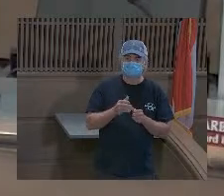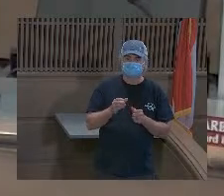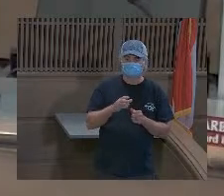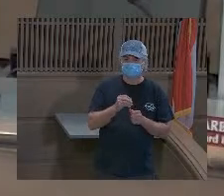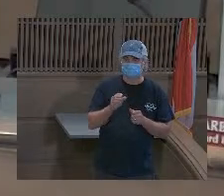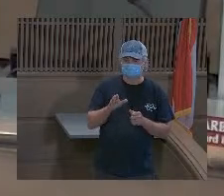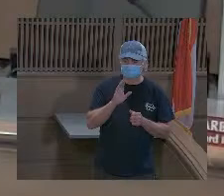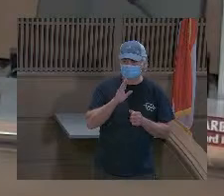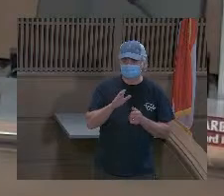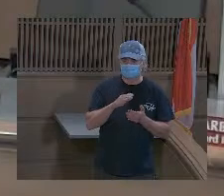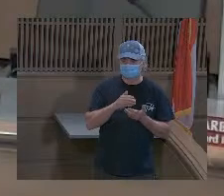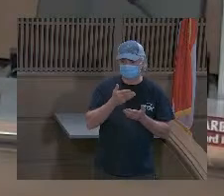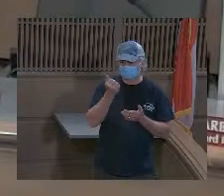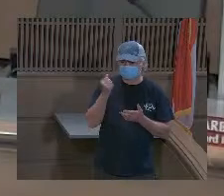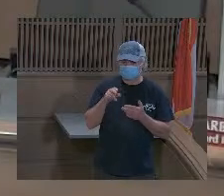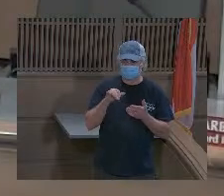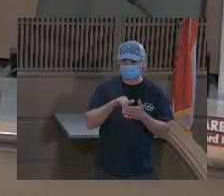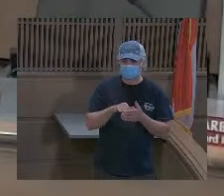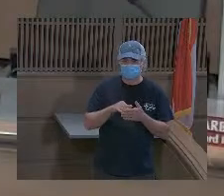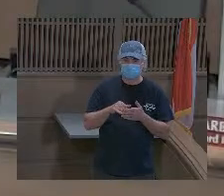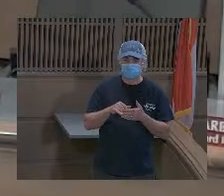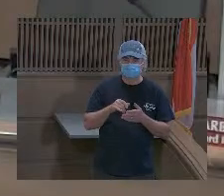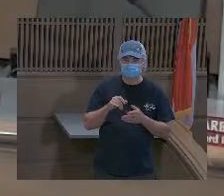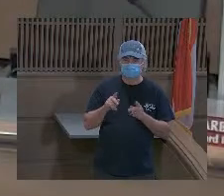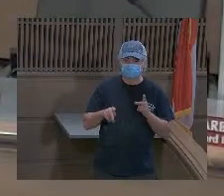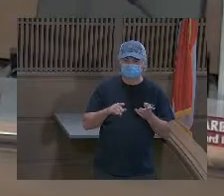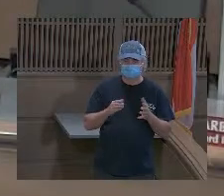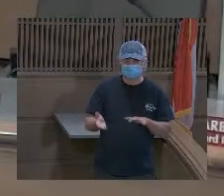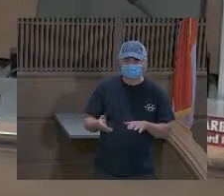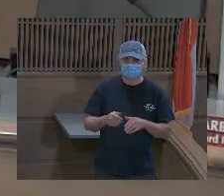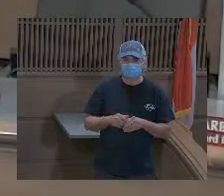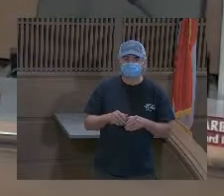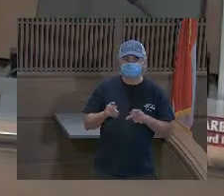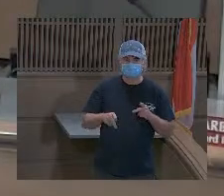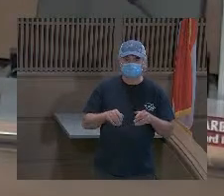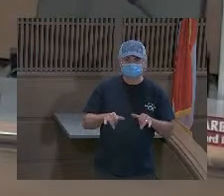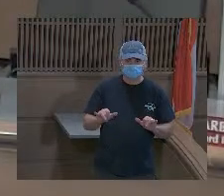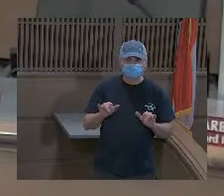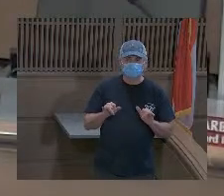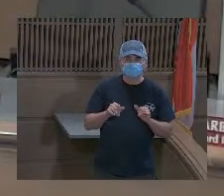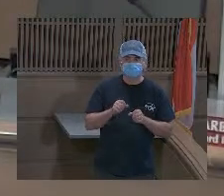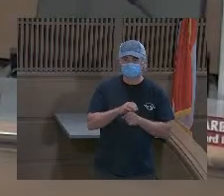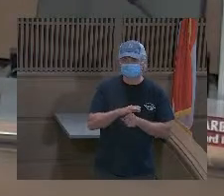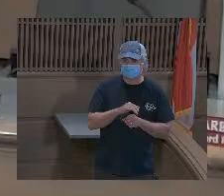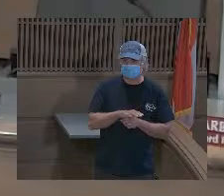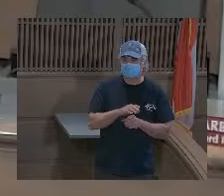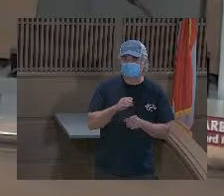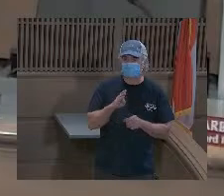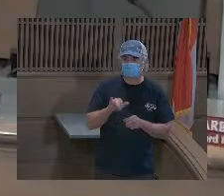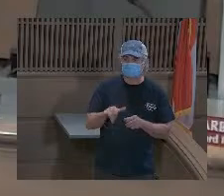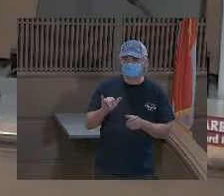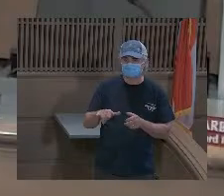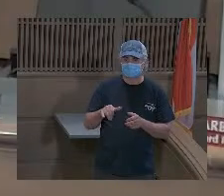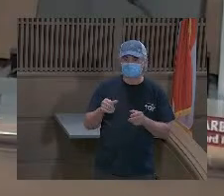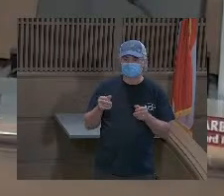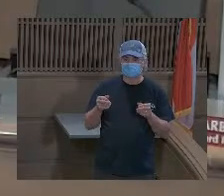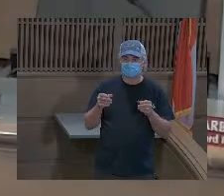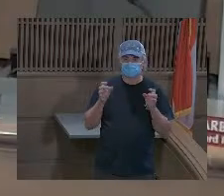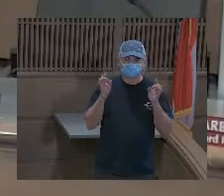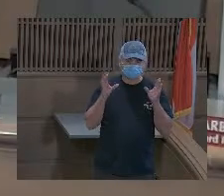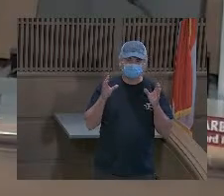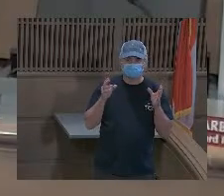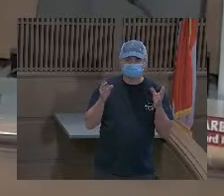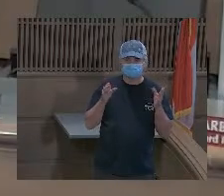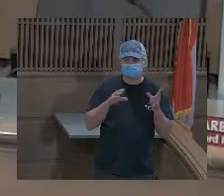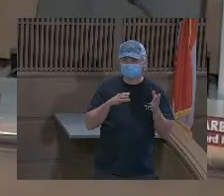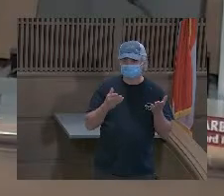day, public safety, the families, people still affected by that loss today. So I stand before you